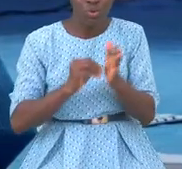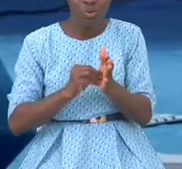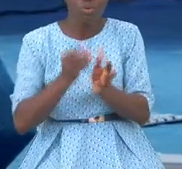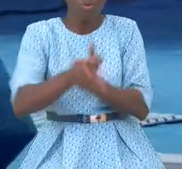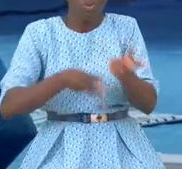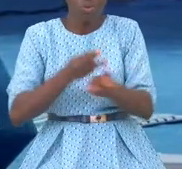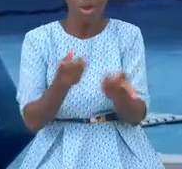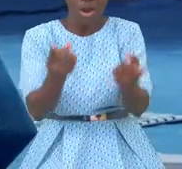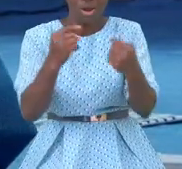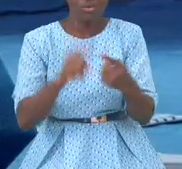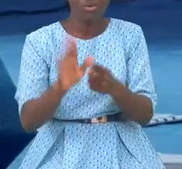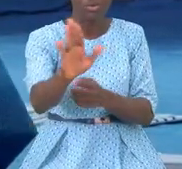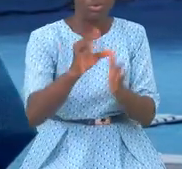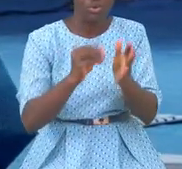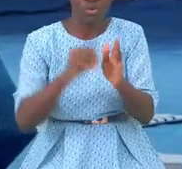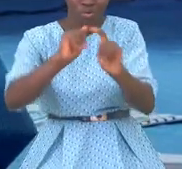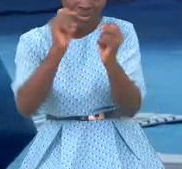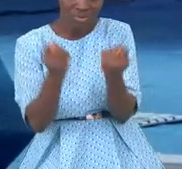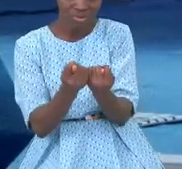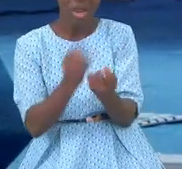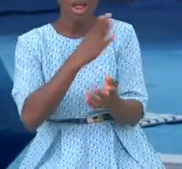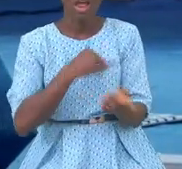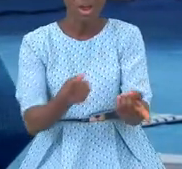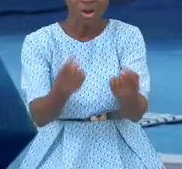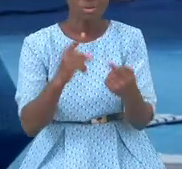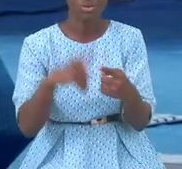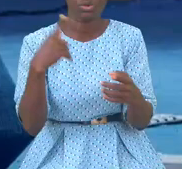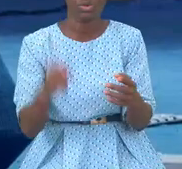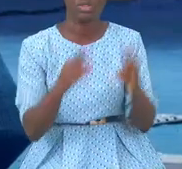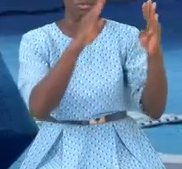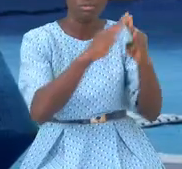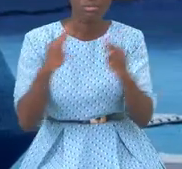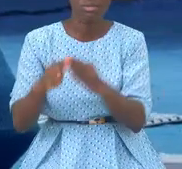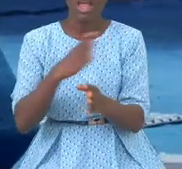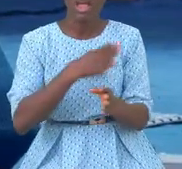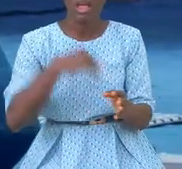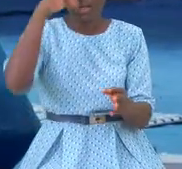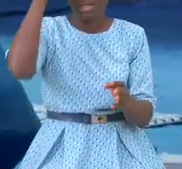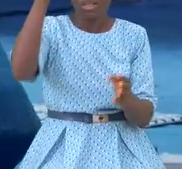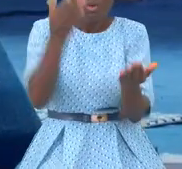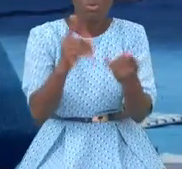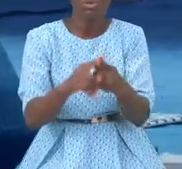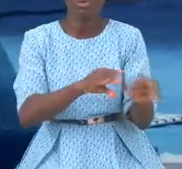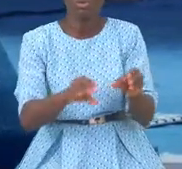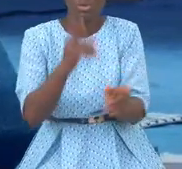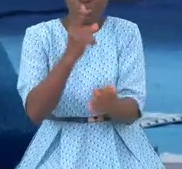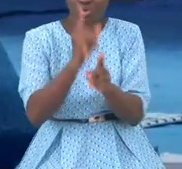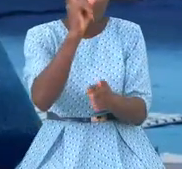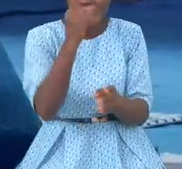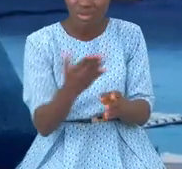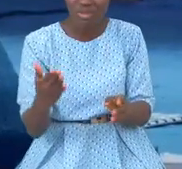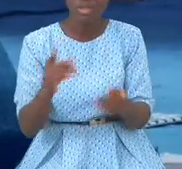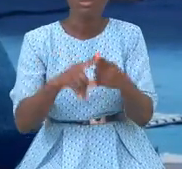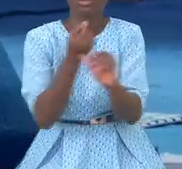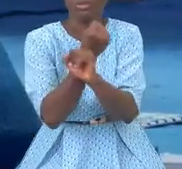your community, and he wants to do just one thing, to save sinners. Remember once again that